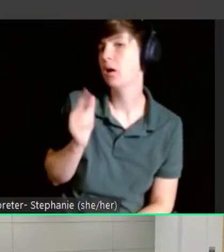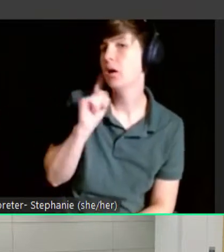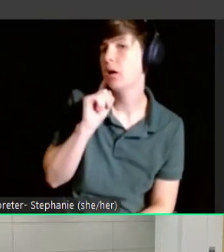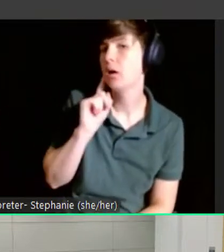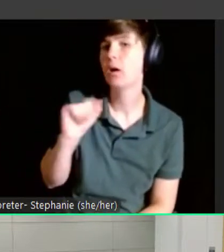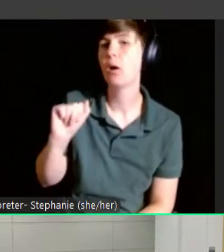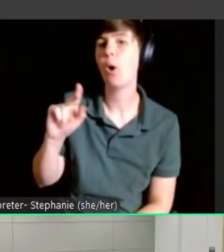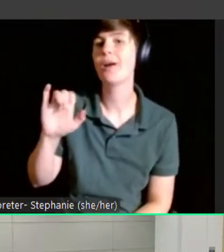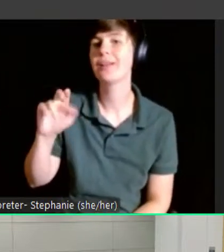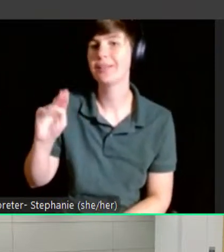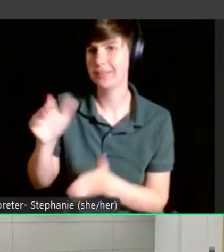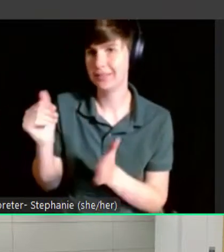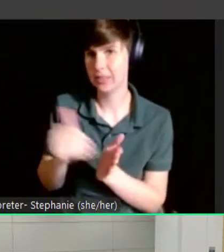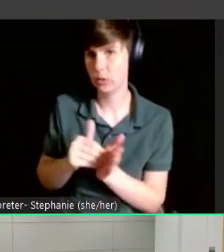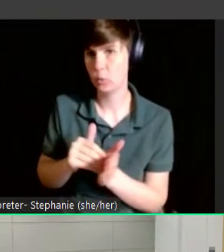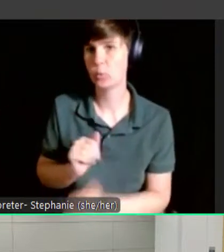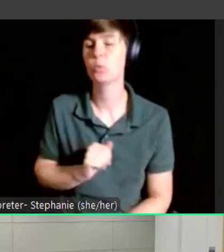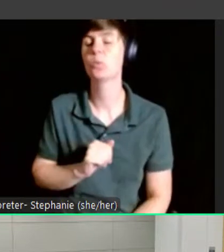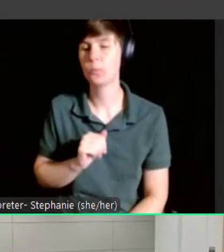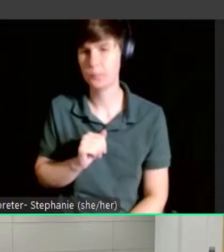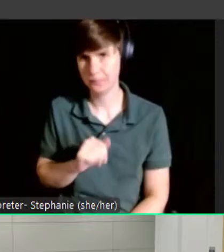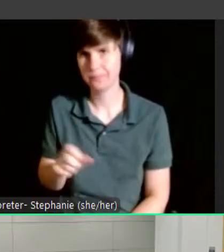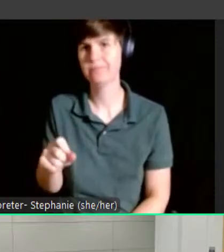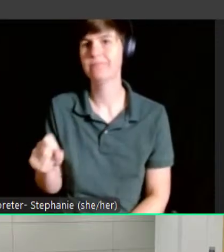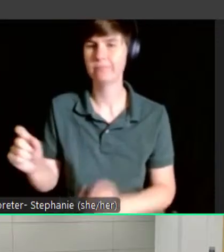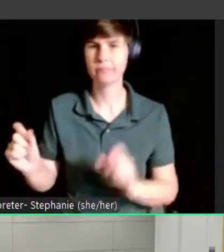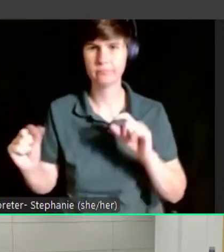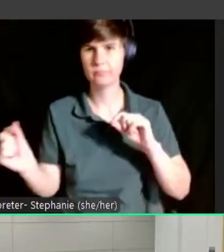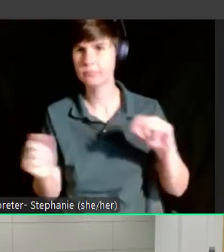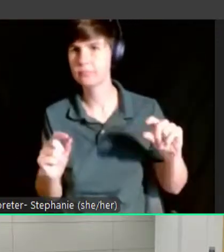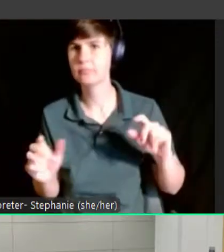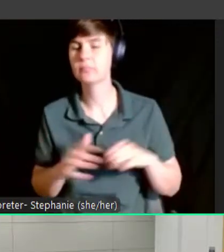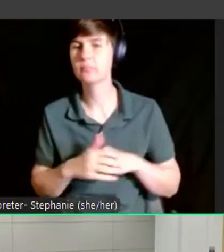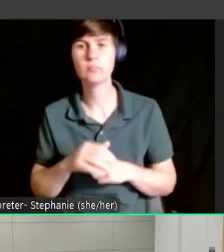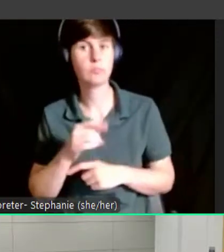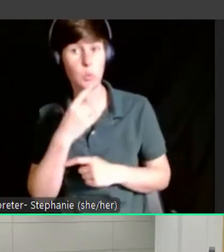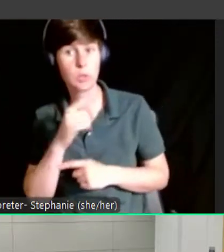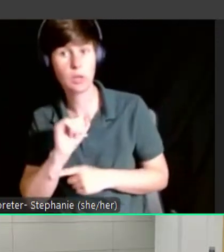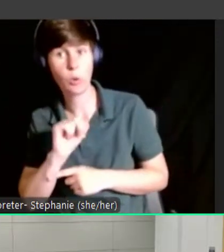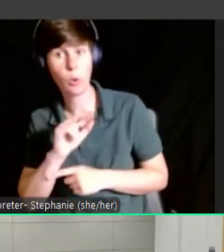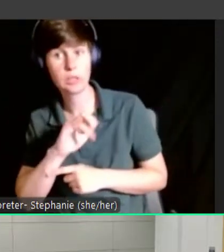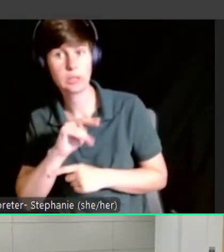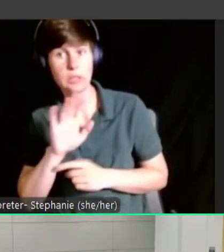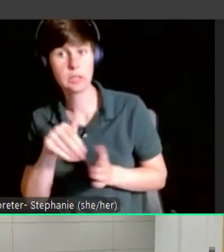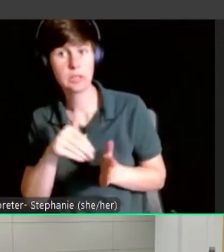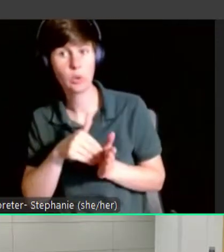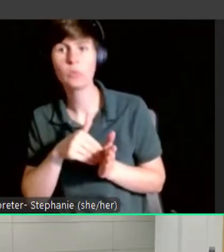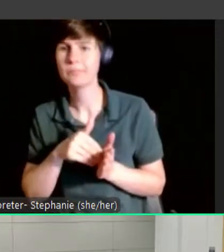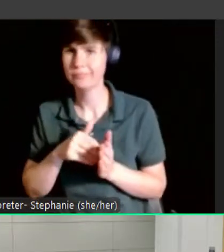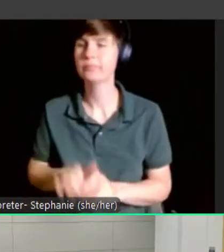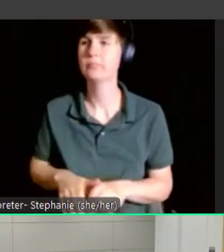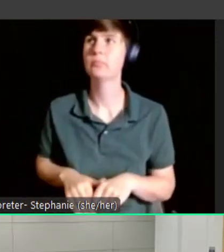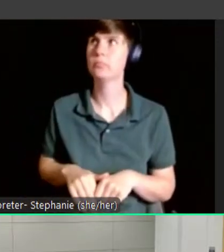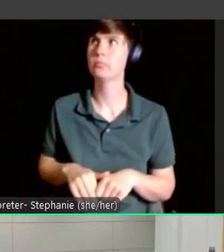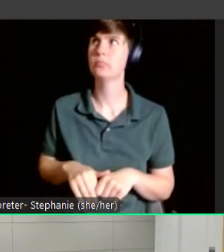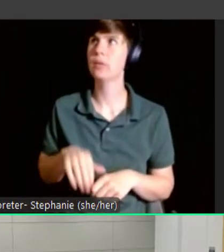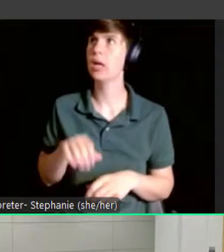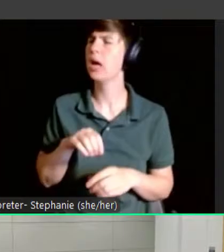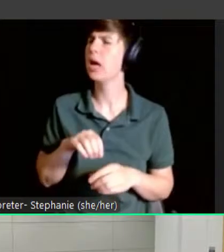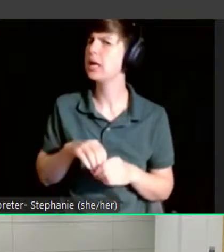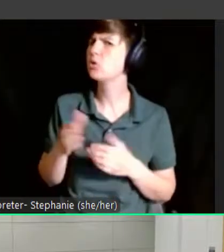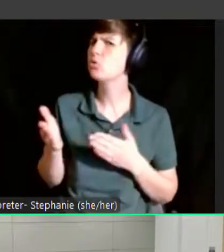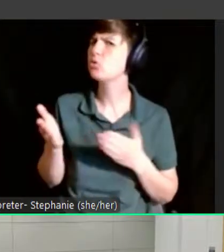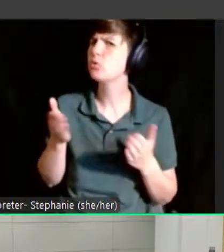Ogden Center. The Ogden Center, yeah. So Ogden Center, you said? And Services Chicago on Adams and